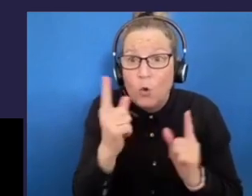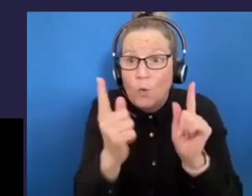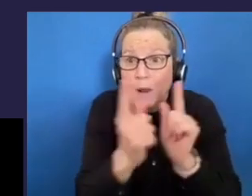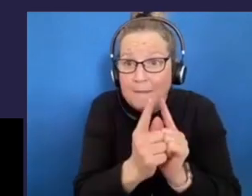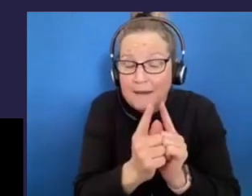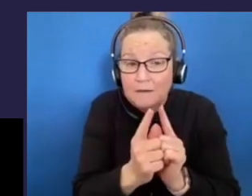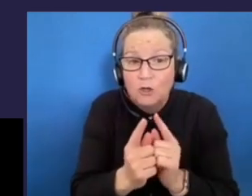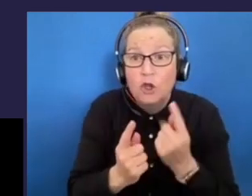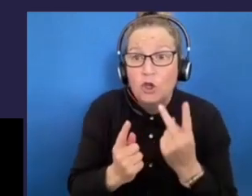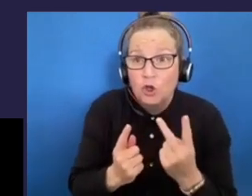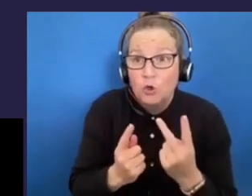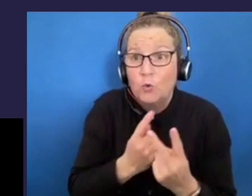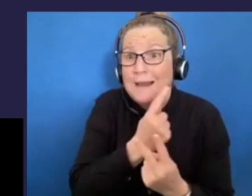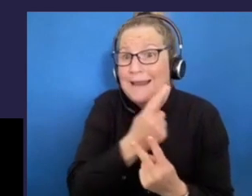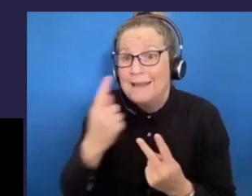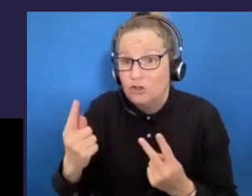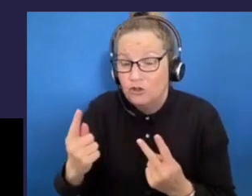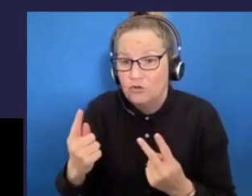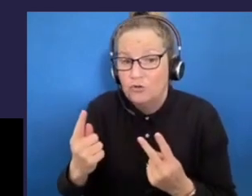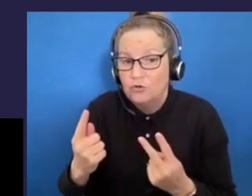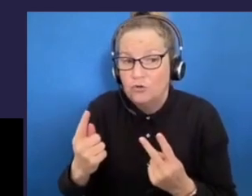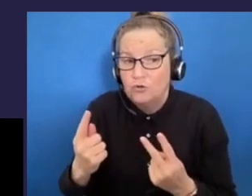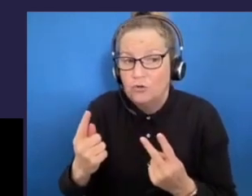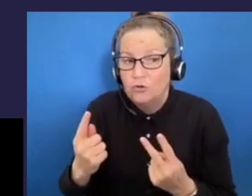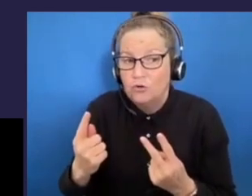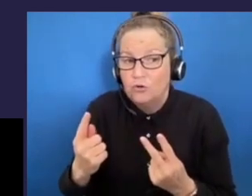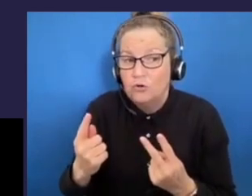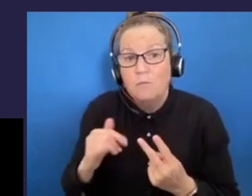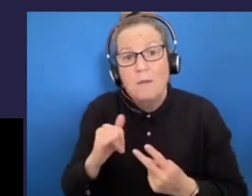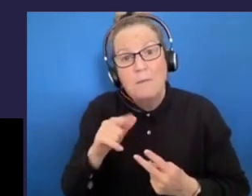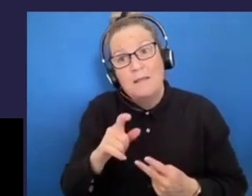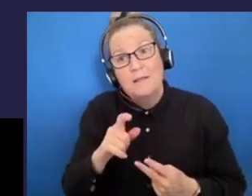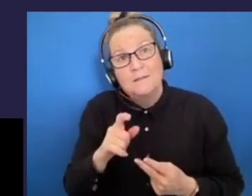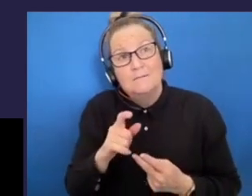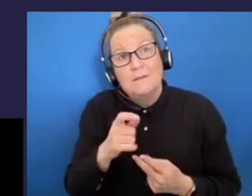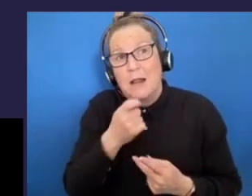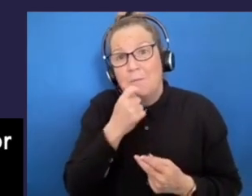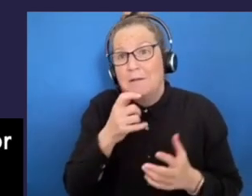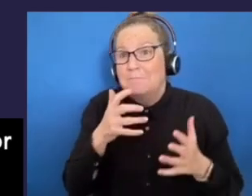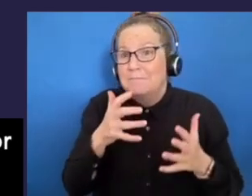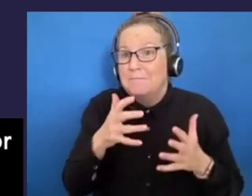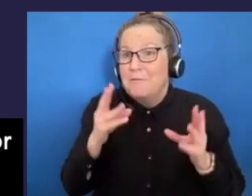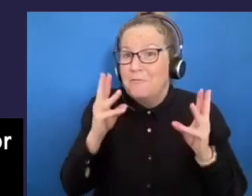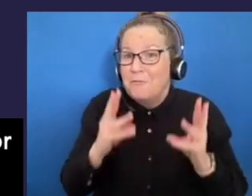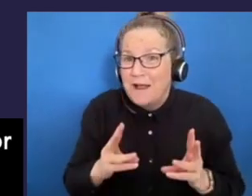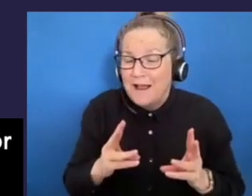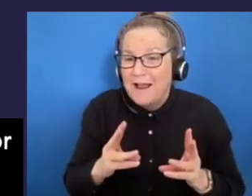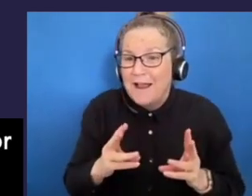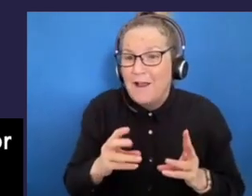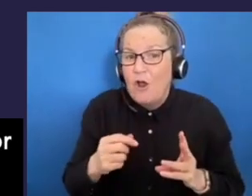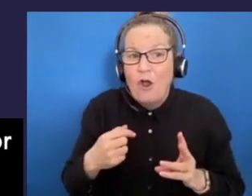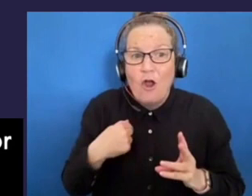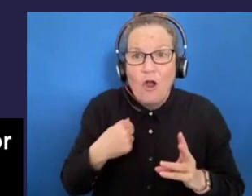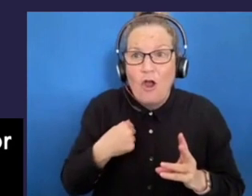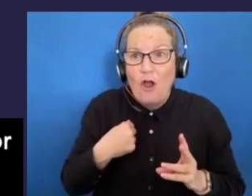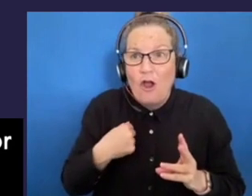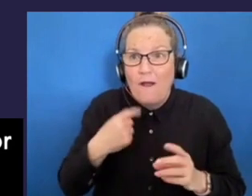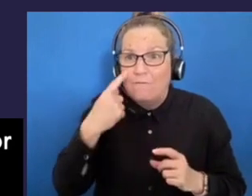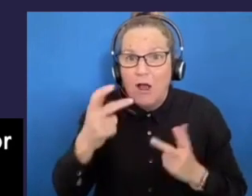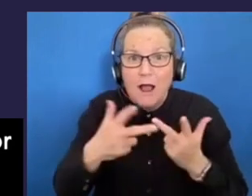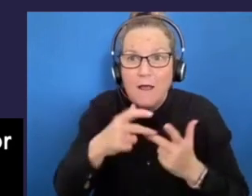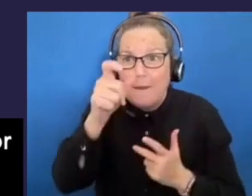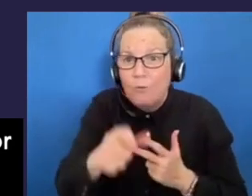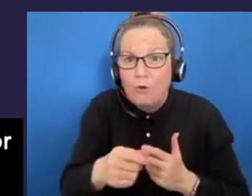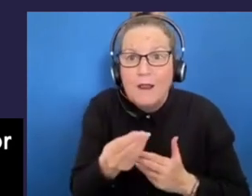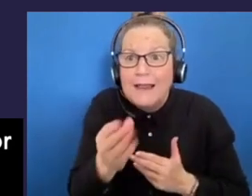way, maybe this has been my purpose, really, is to become a matchmaker, which is what I have done through the citizen advocacy model